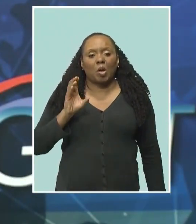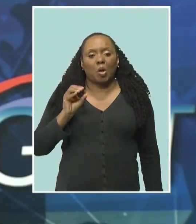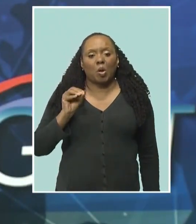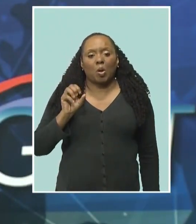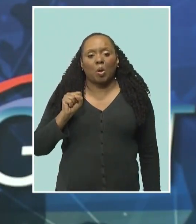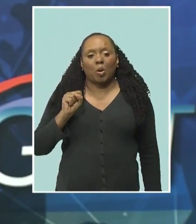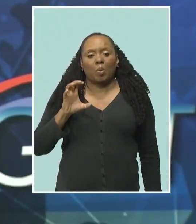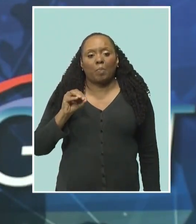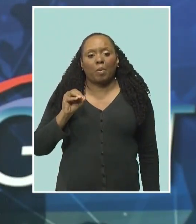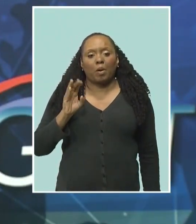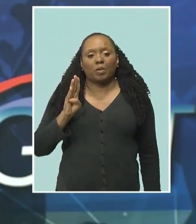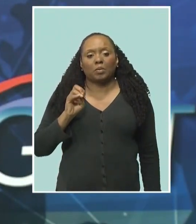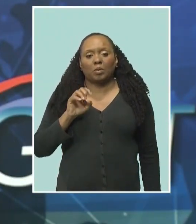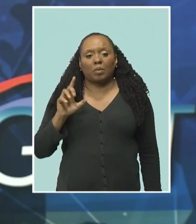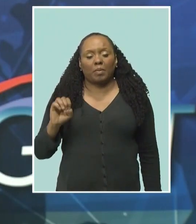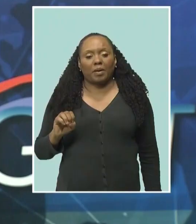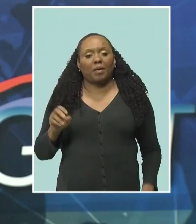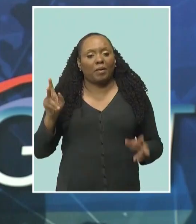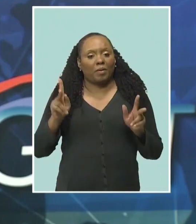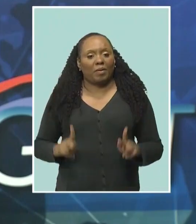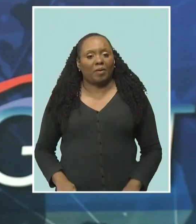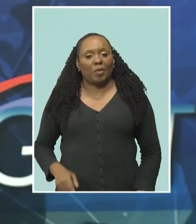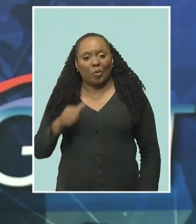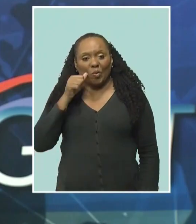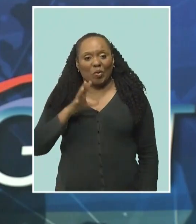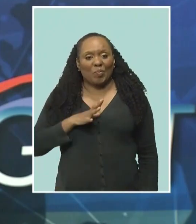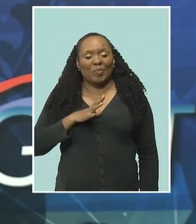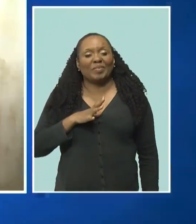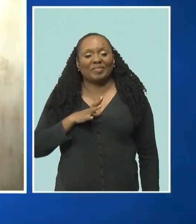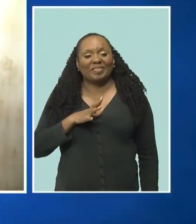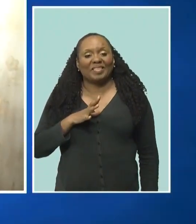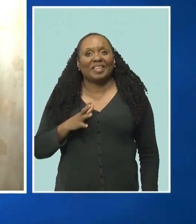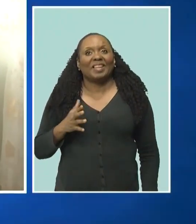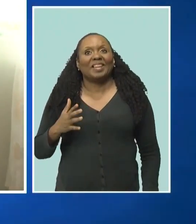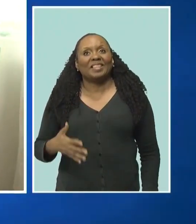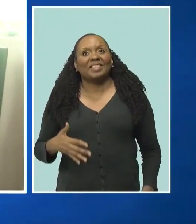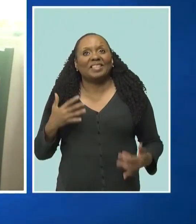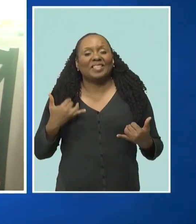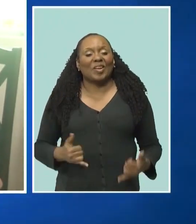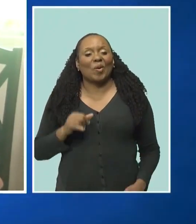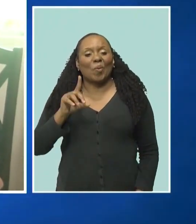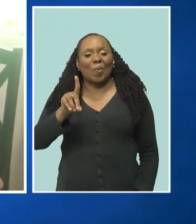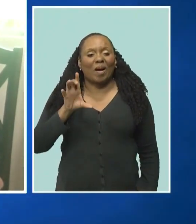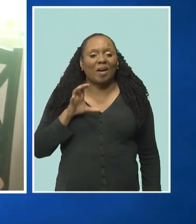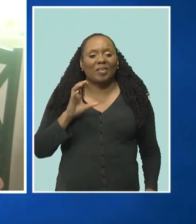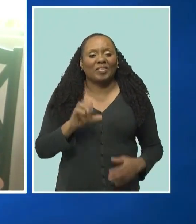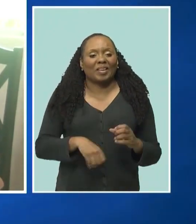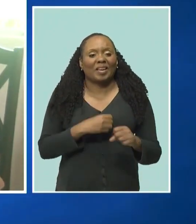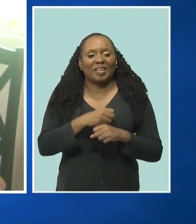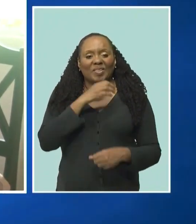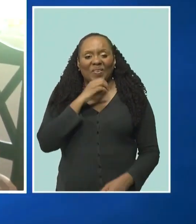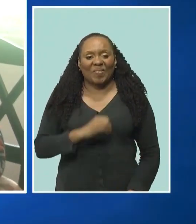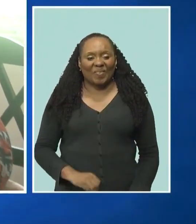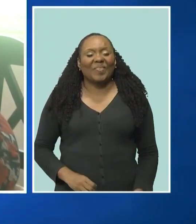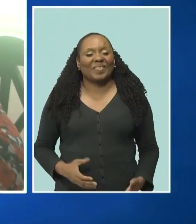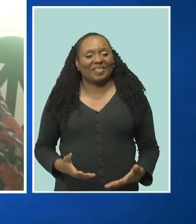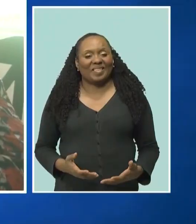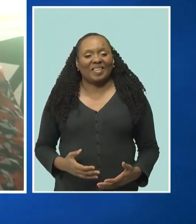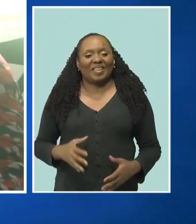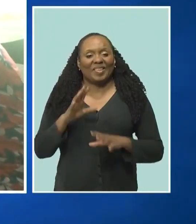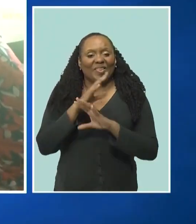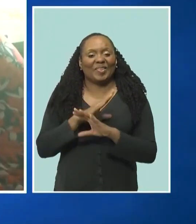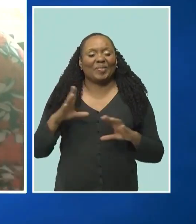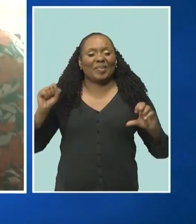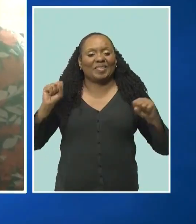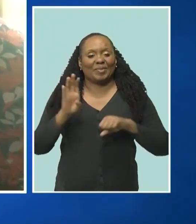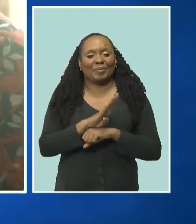Rita Small has 100 reasons to smile tonight. She joined the elite club of centenarians today with a visit from the